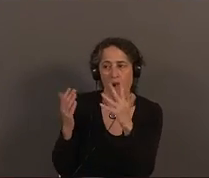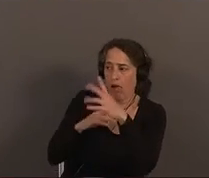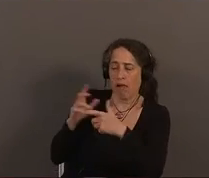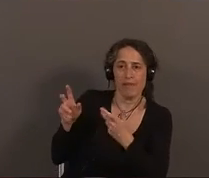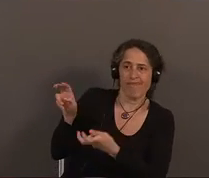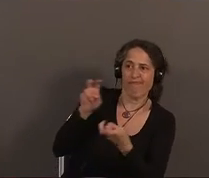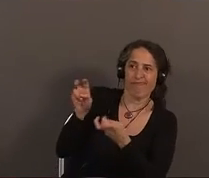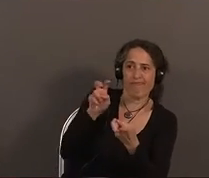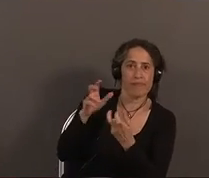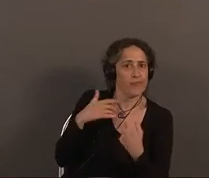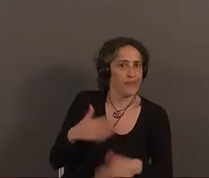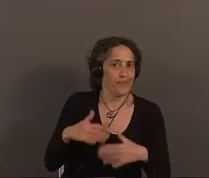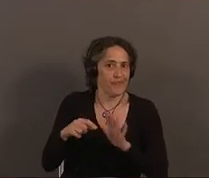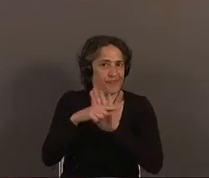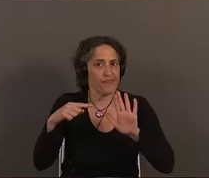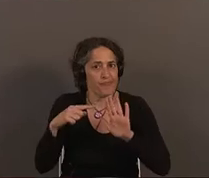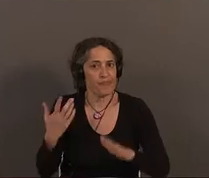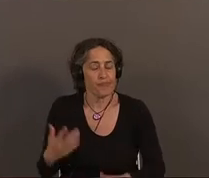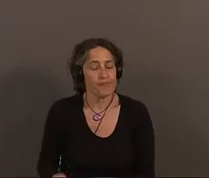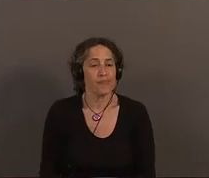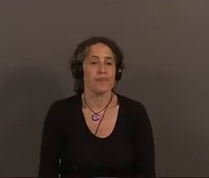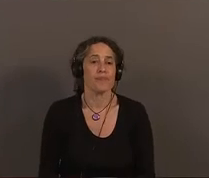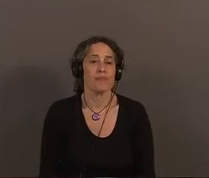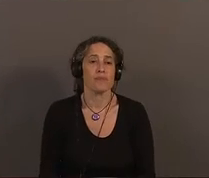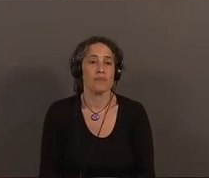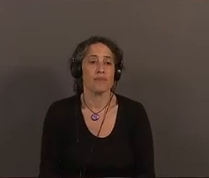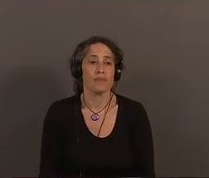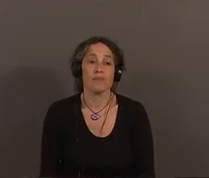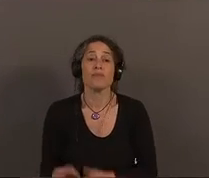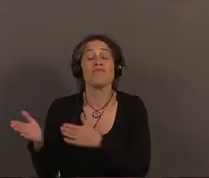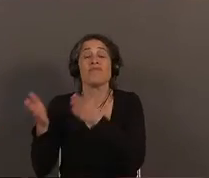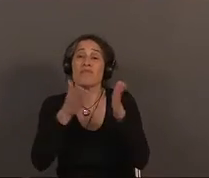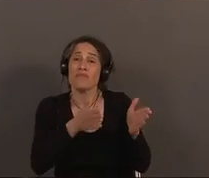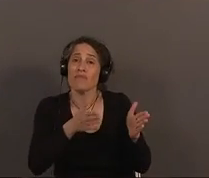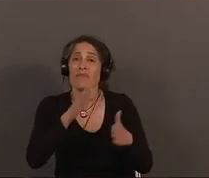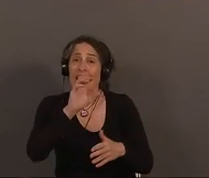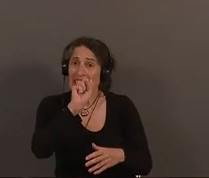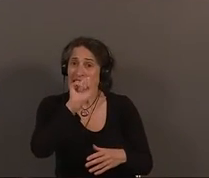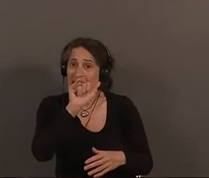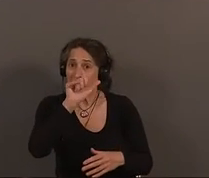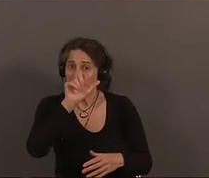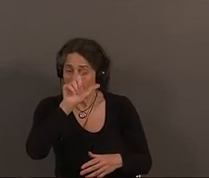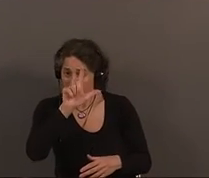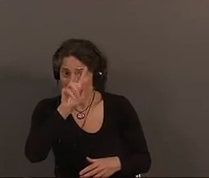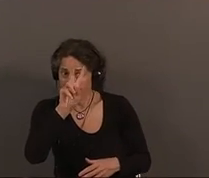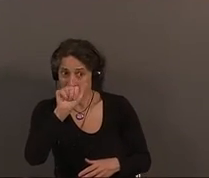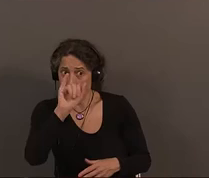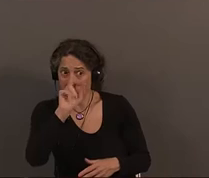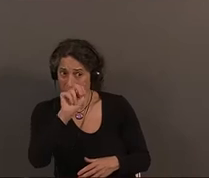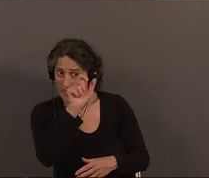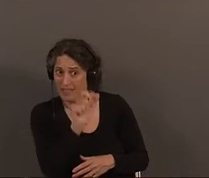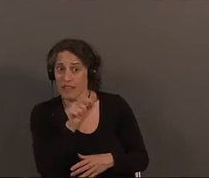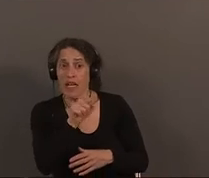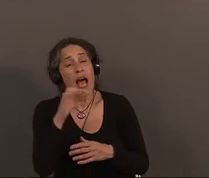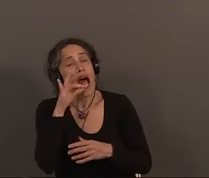And we all know that, of course, it's an industry with many players, some much, much bigger than others, and it's an industry which